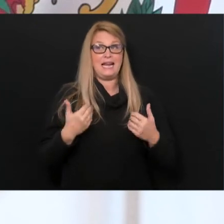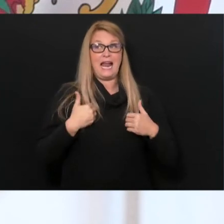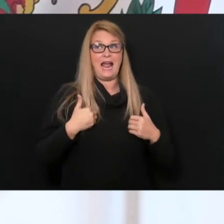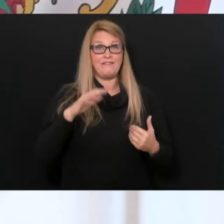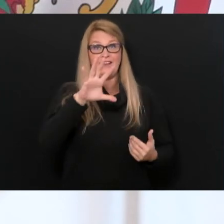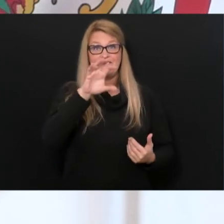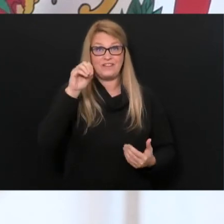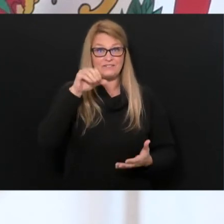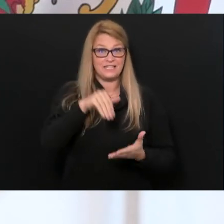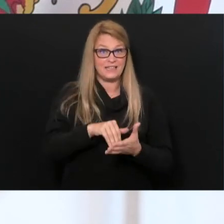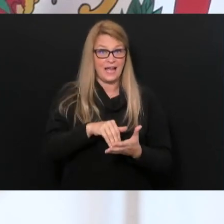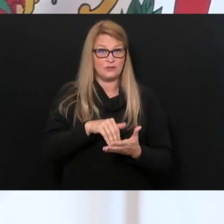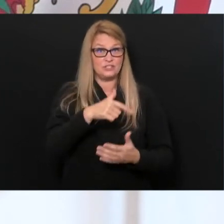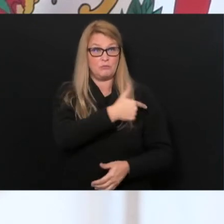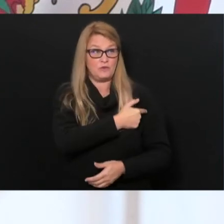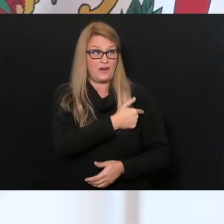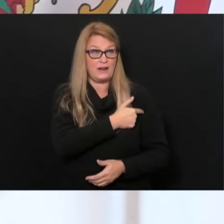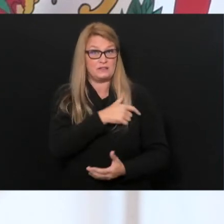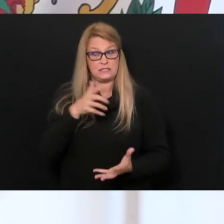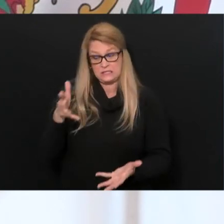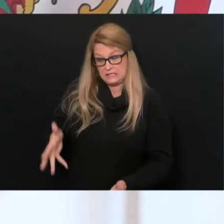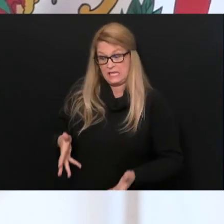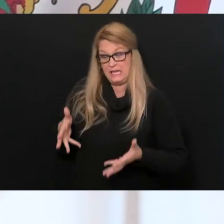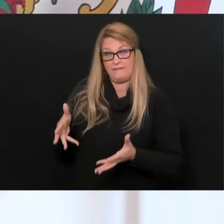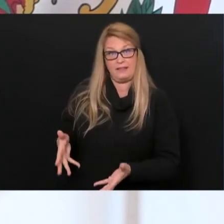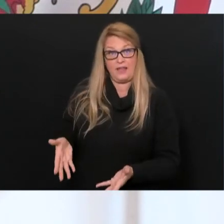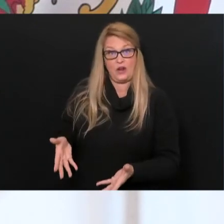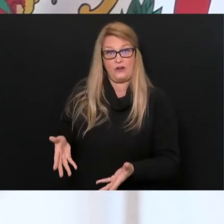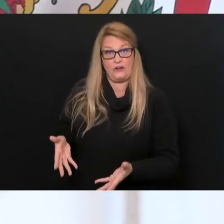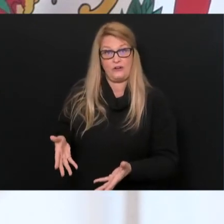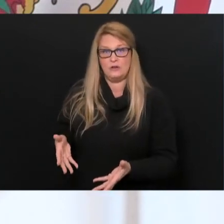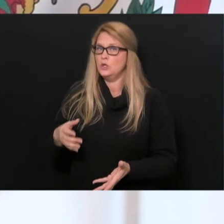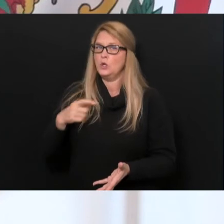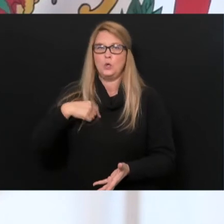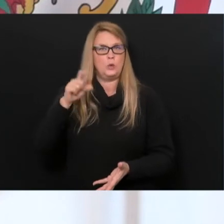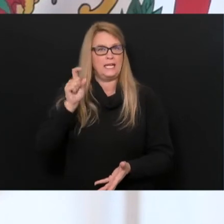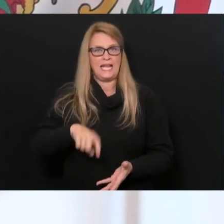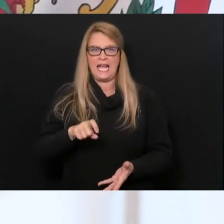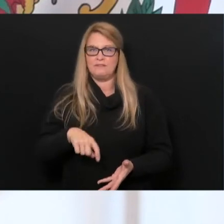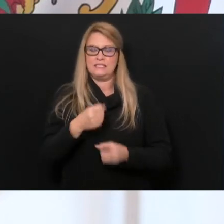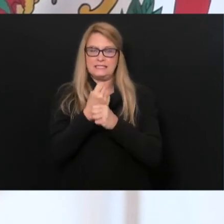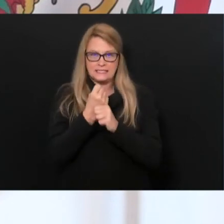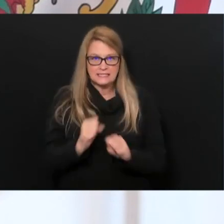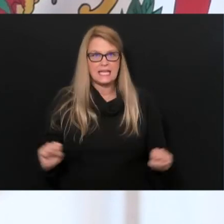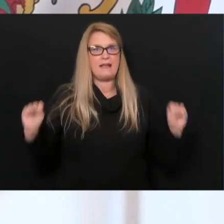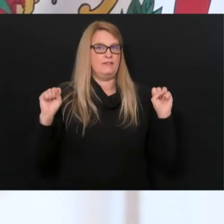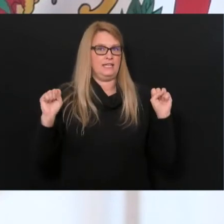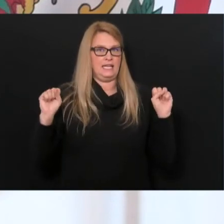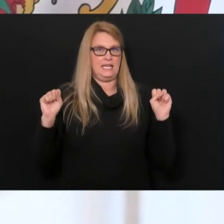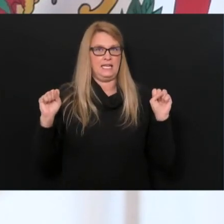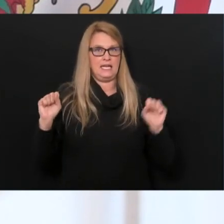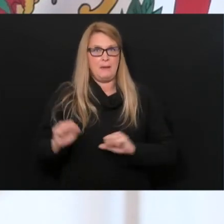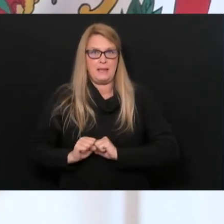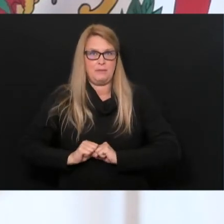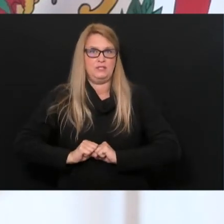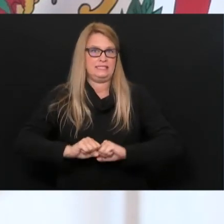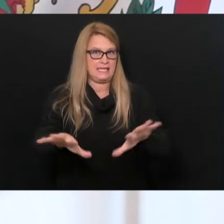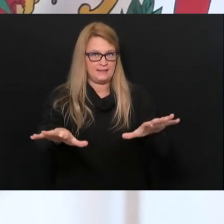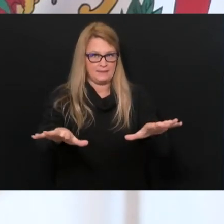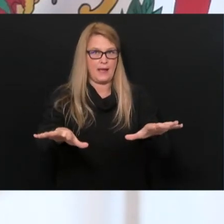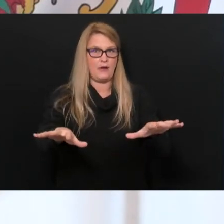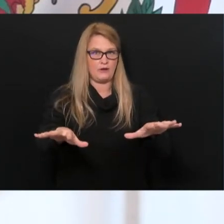not out is absolutely something that we have got to safely be able to get them out, but we